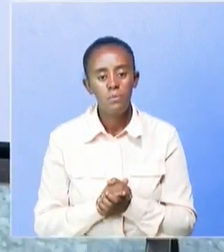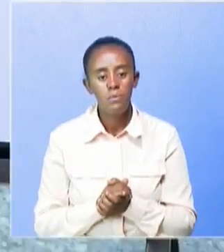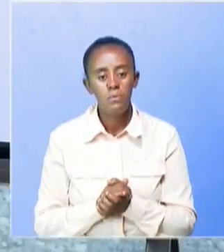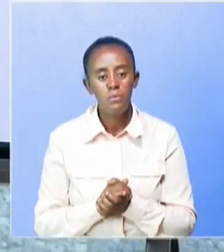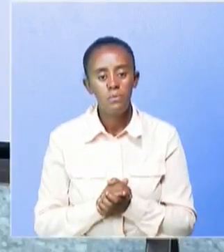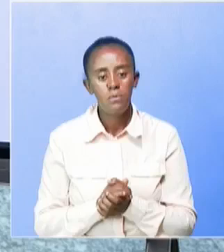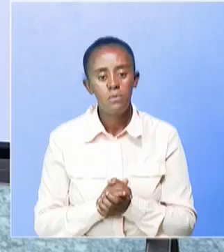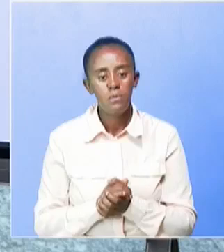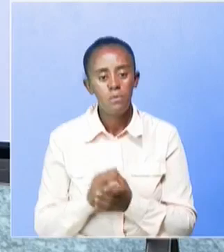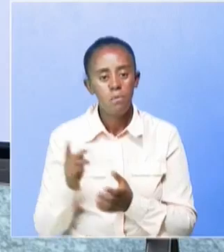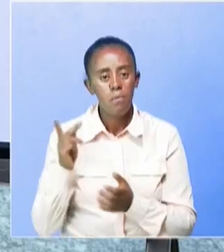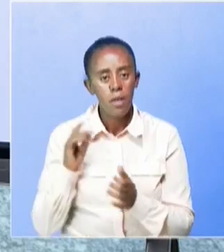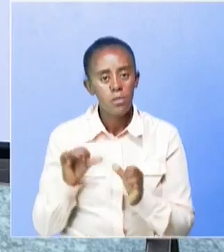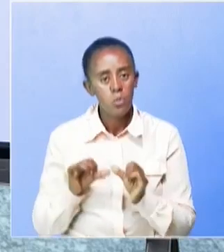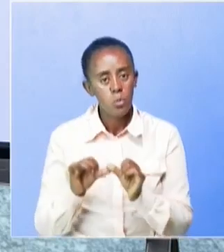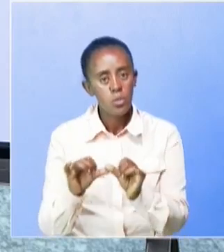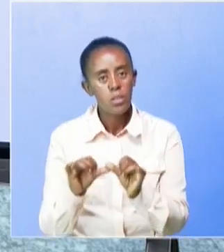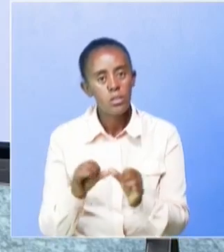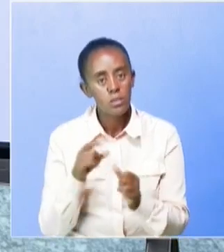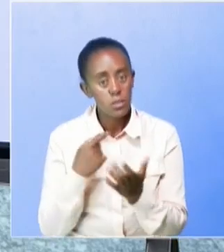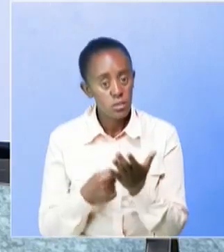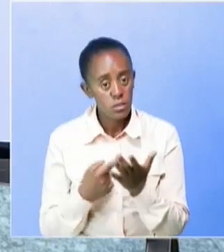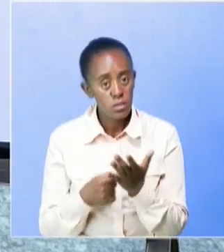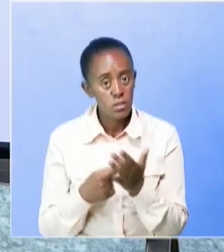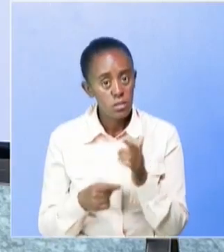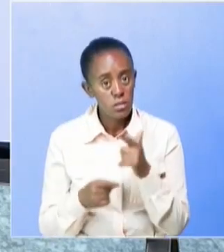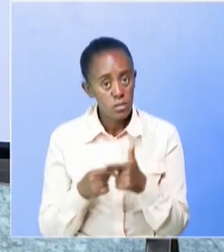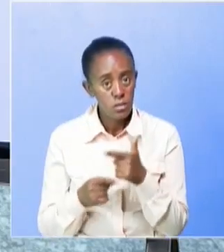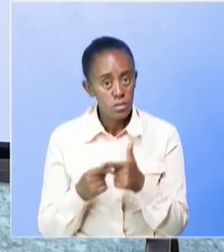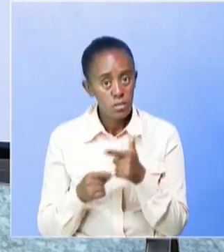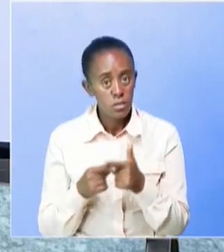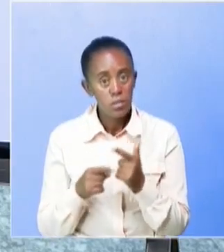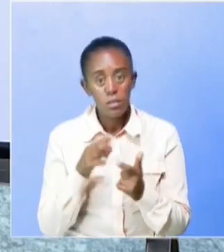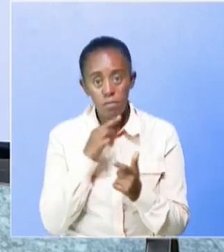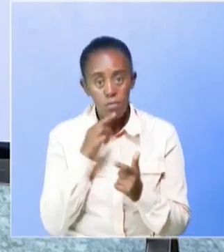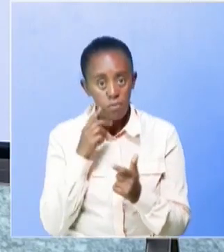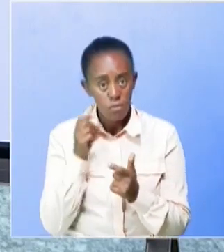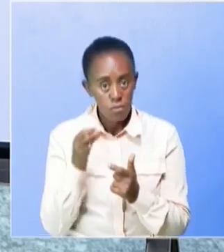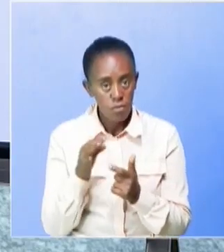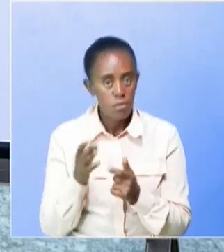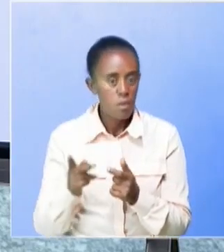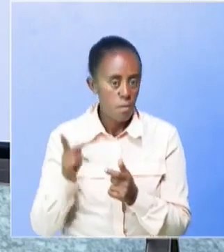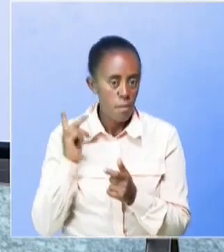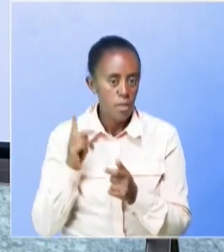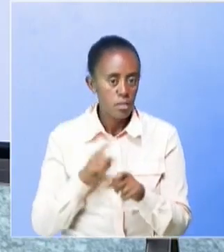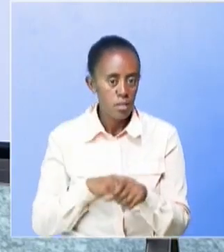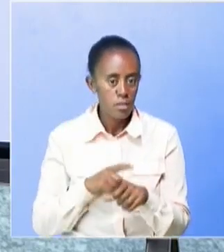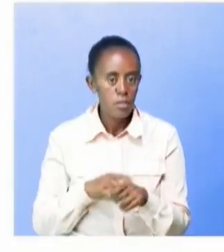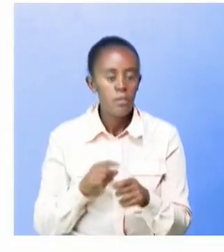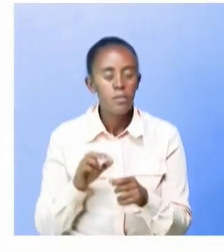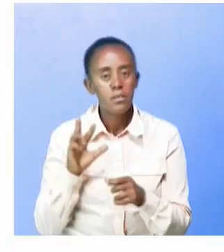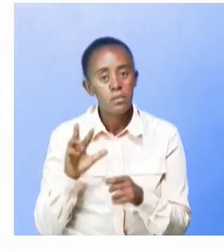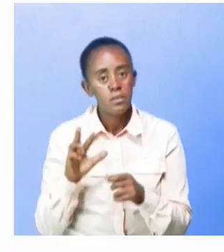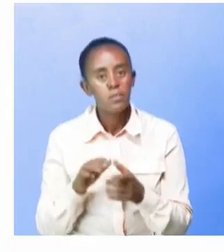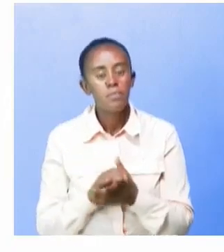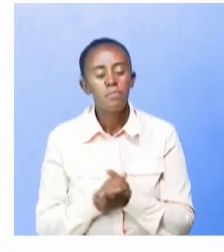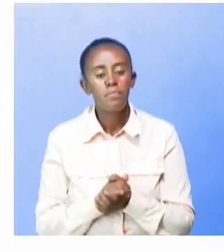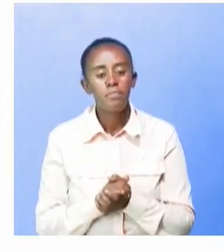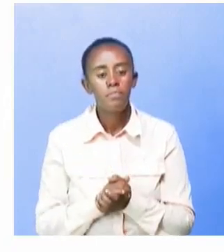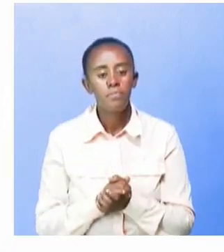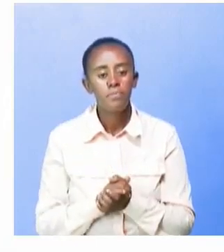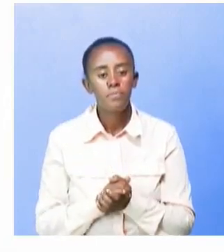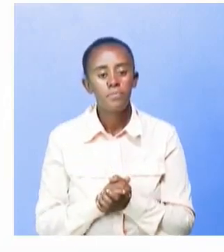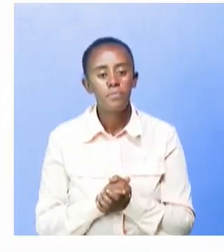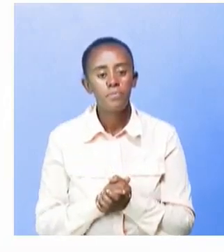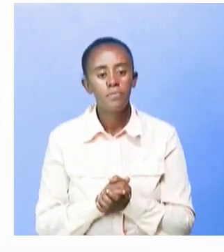The past continuous. This is the second verb form of the past tense. What about the third? The